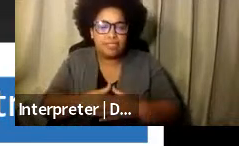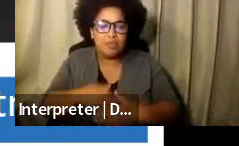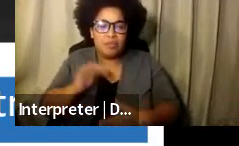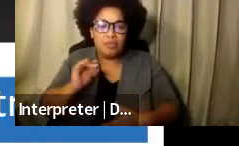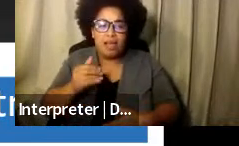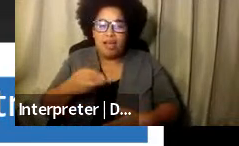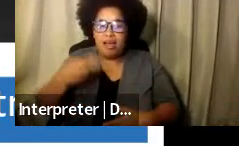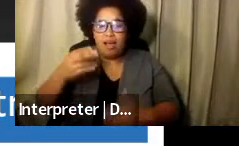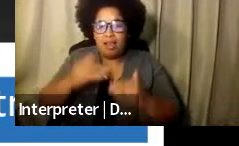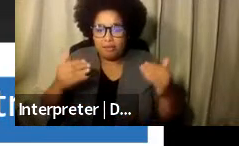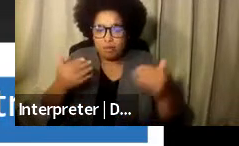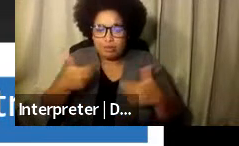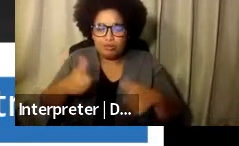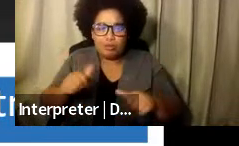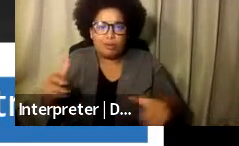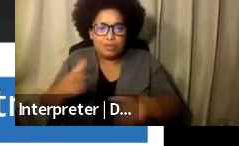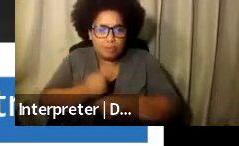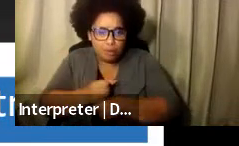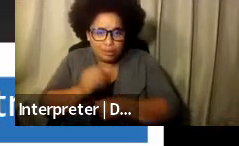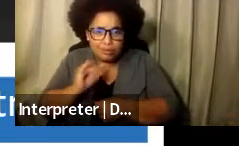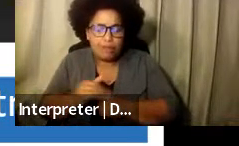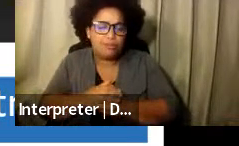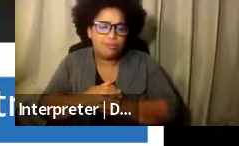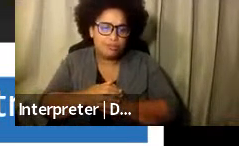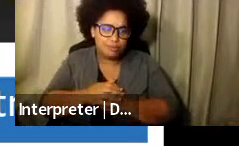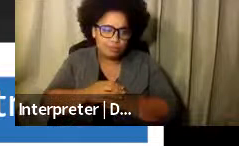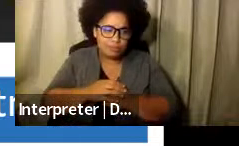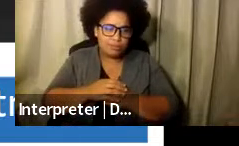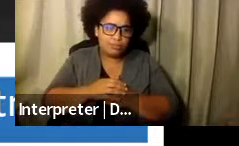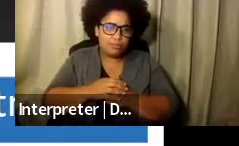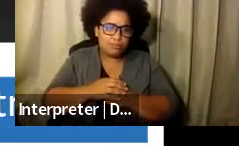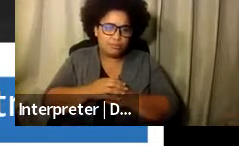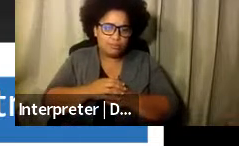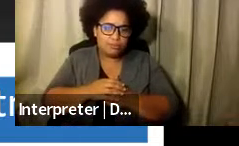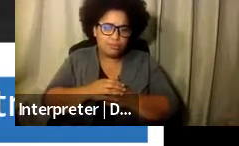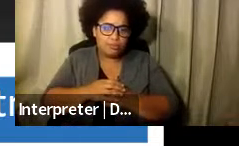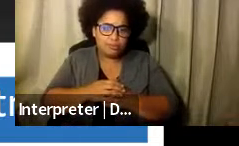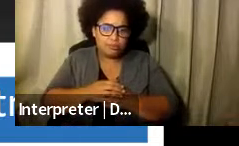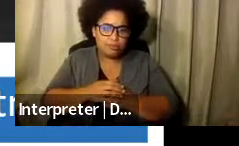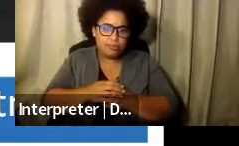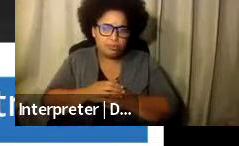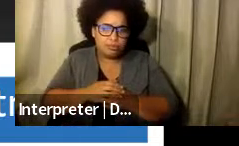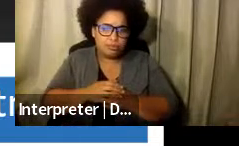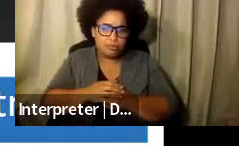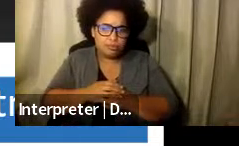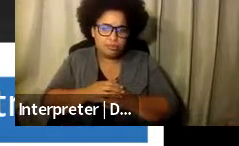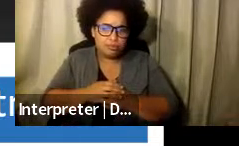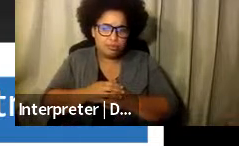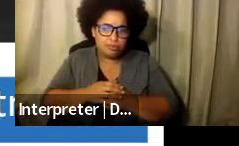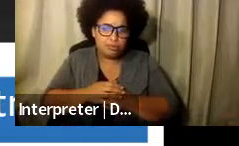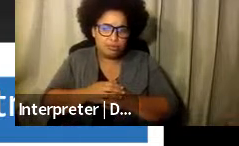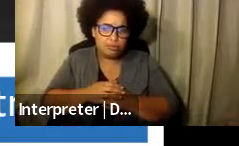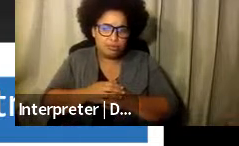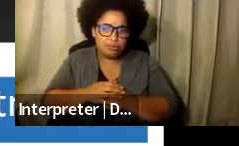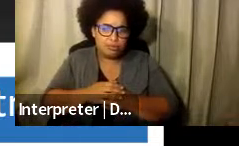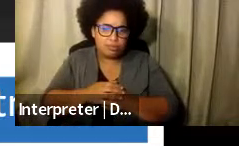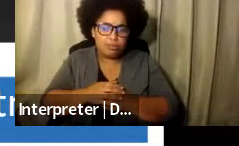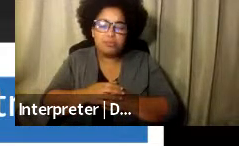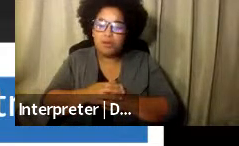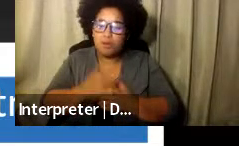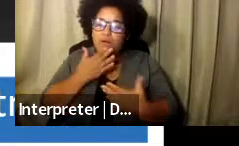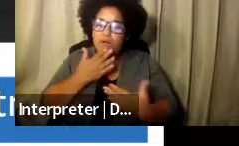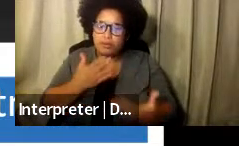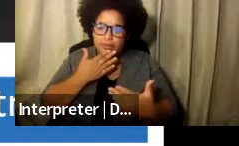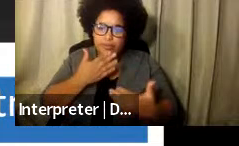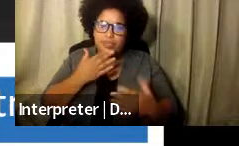high level. We tried to summarize it. I boiled it down to a lot fewer, but we appreciate the feedback that